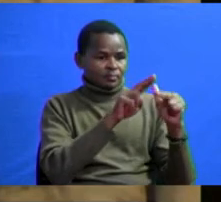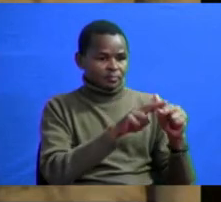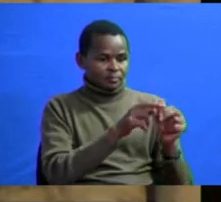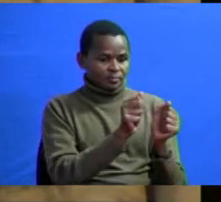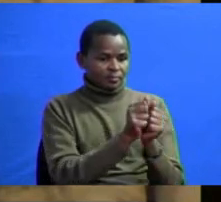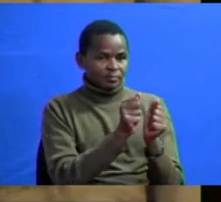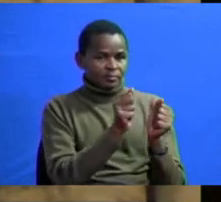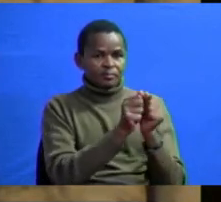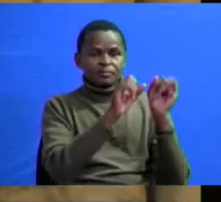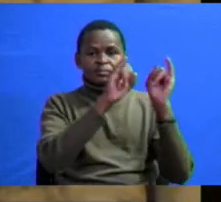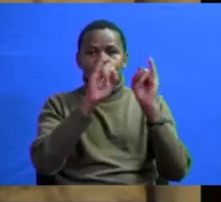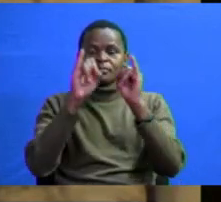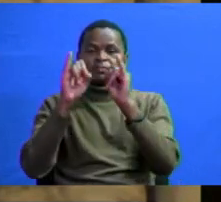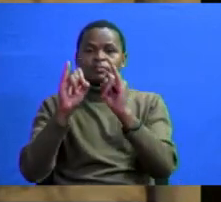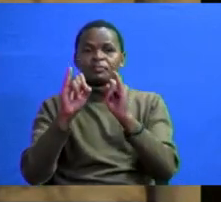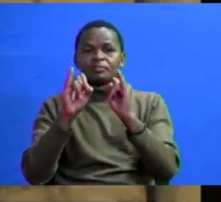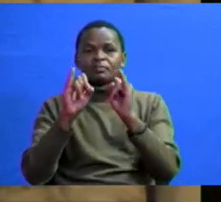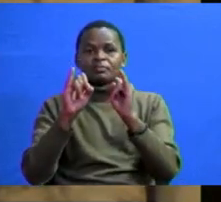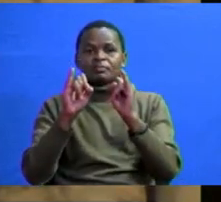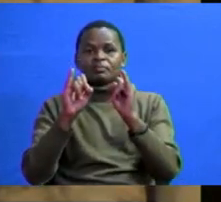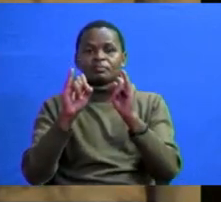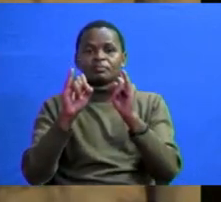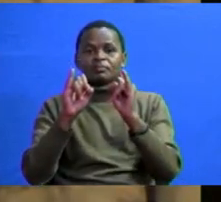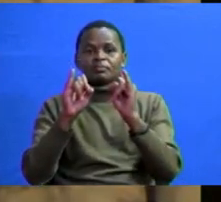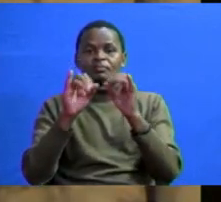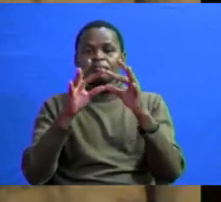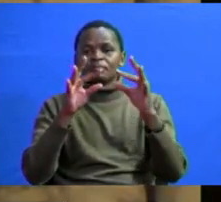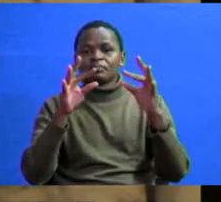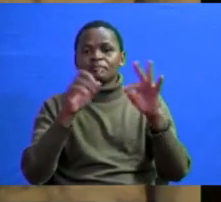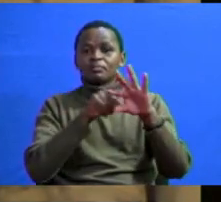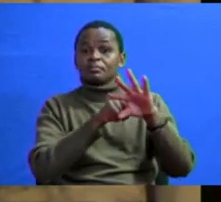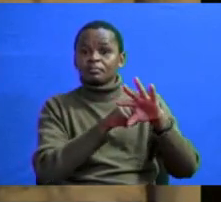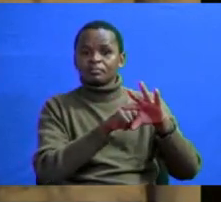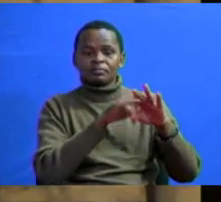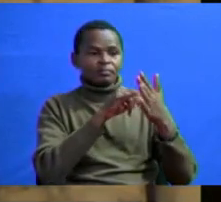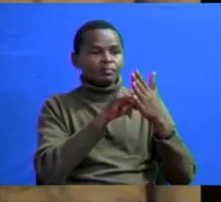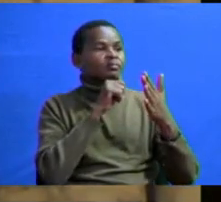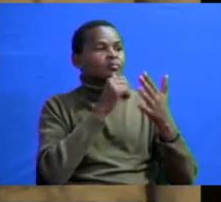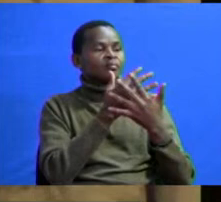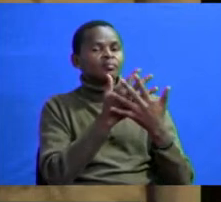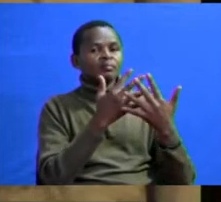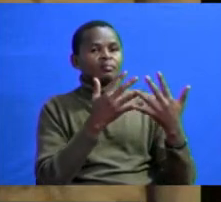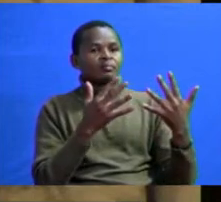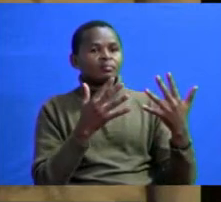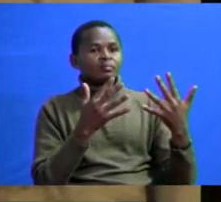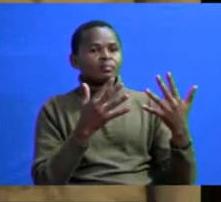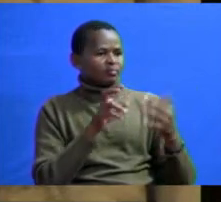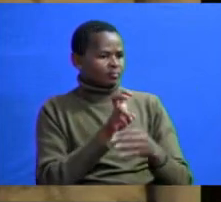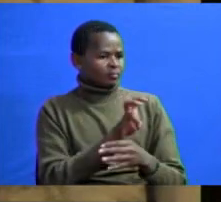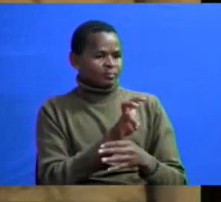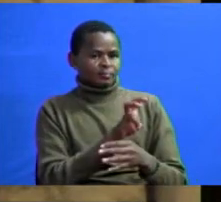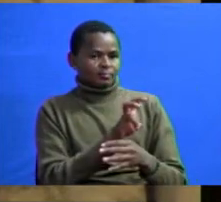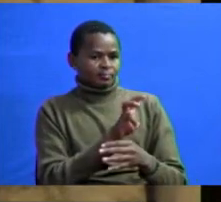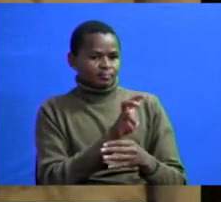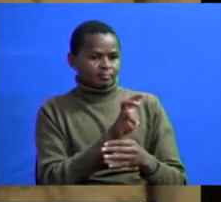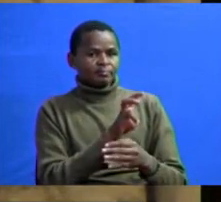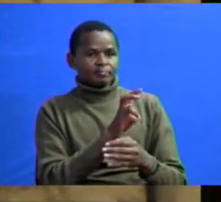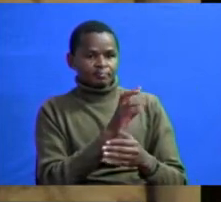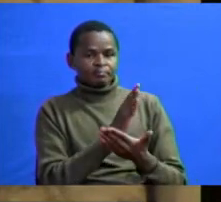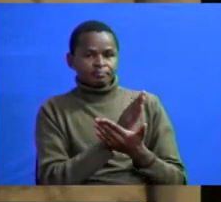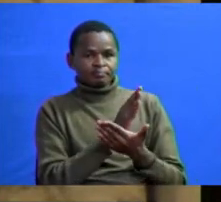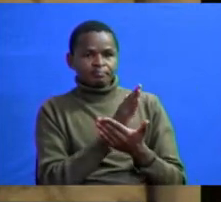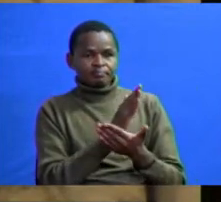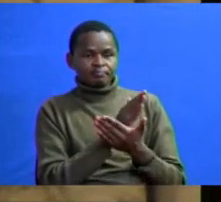an individual for a long time. It is not something that you just look at someone and say, yo, you're